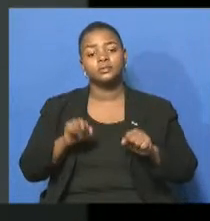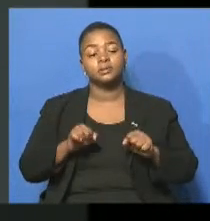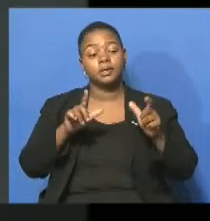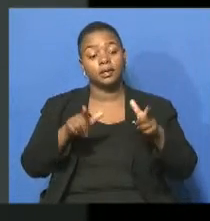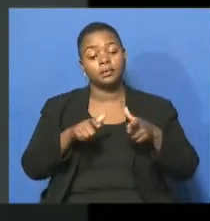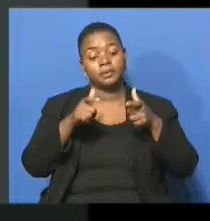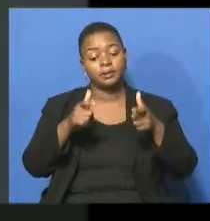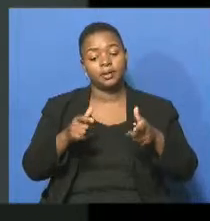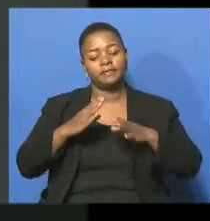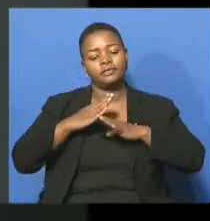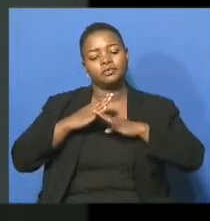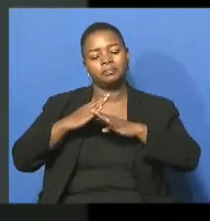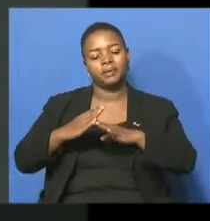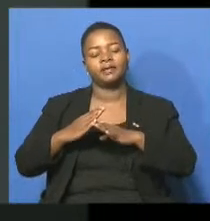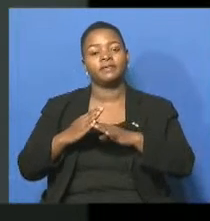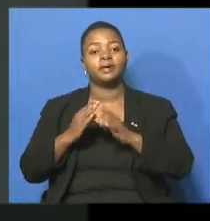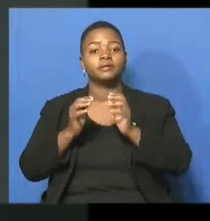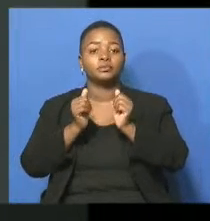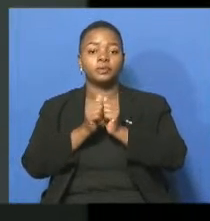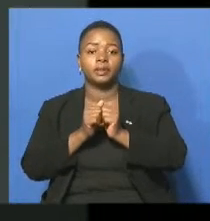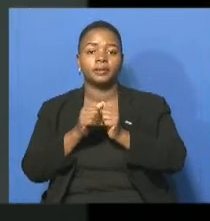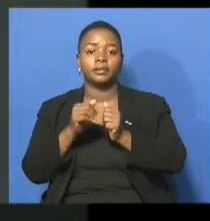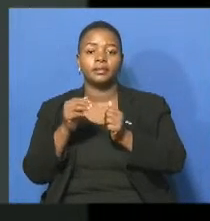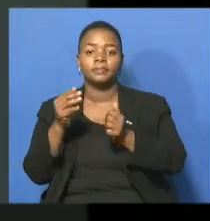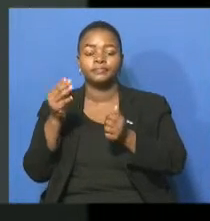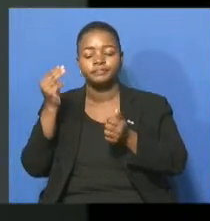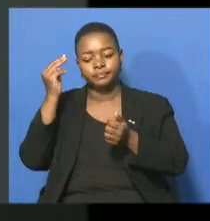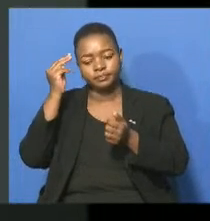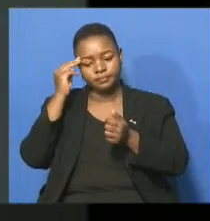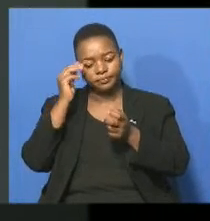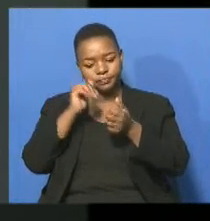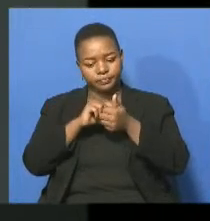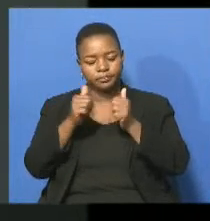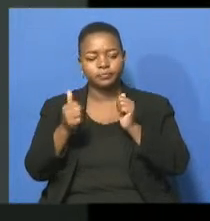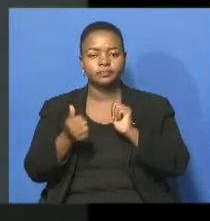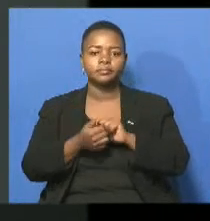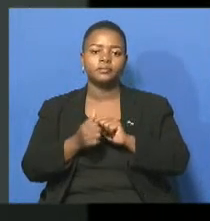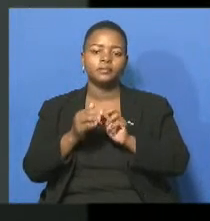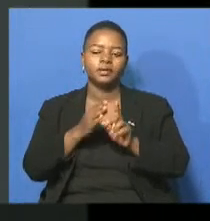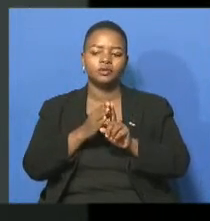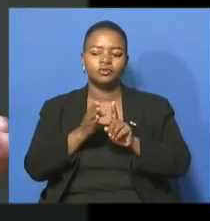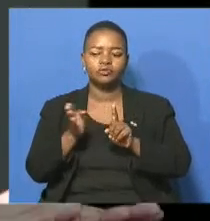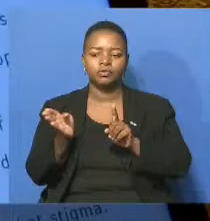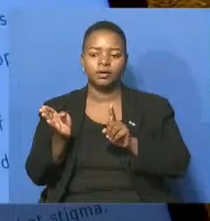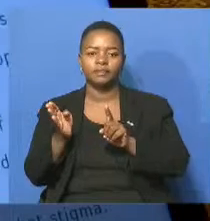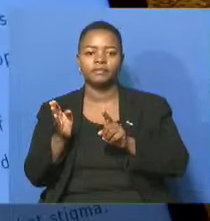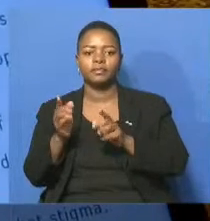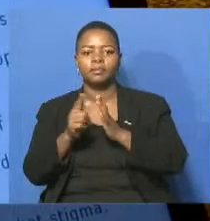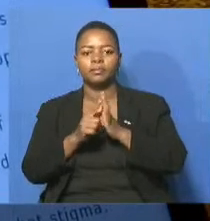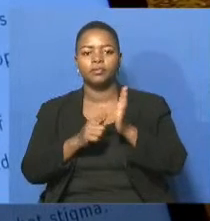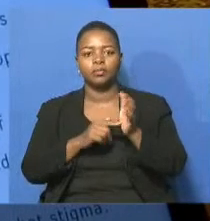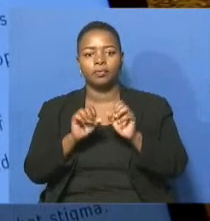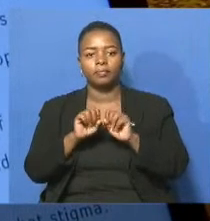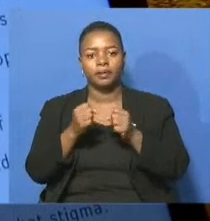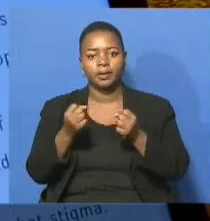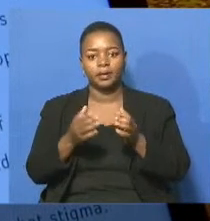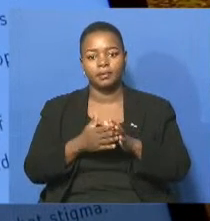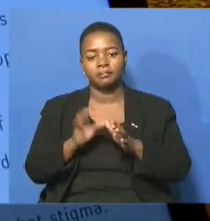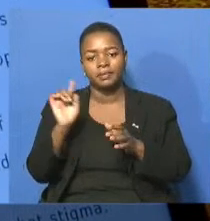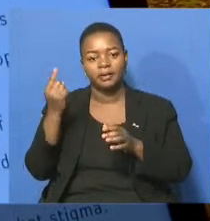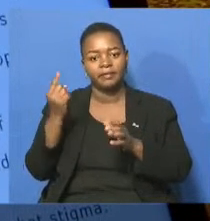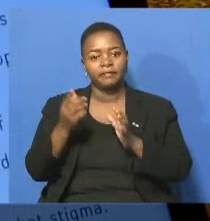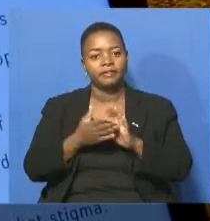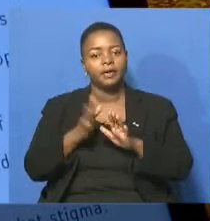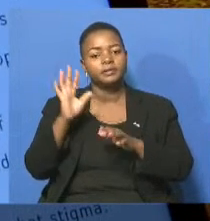prevent those with mental illness to drift into criminality? Well, the obvious one is the one I've been